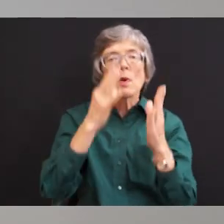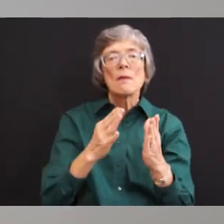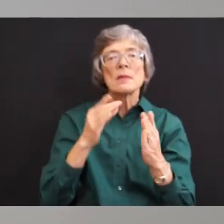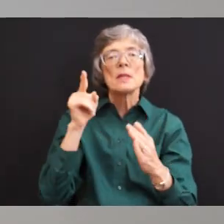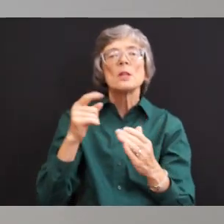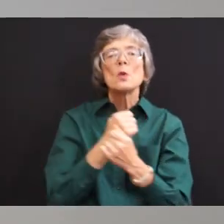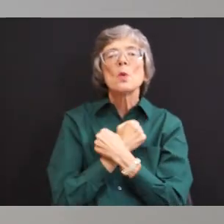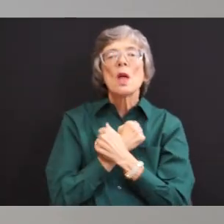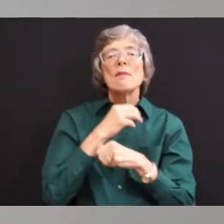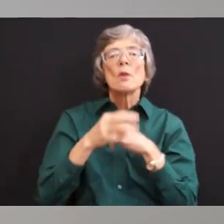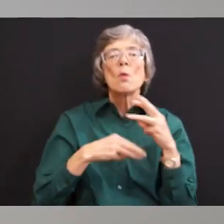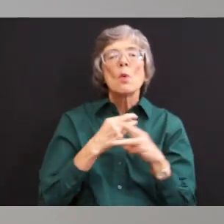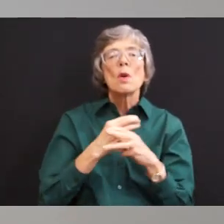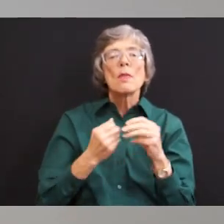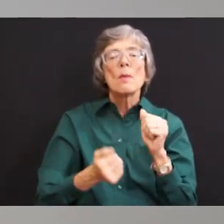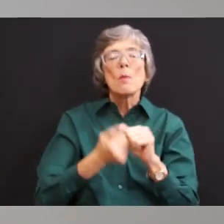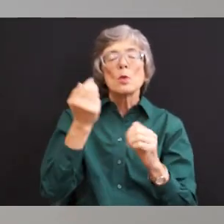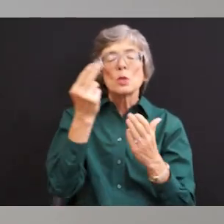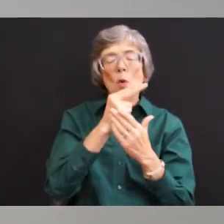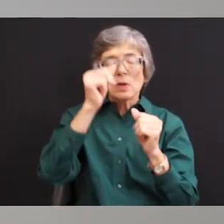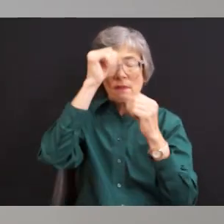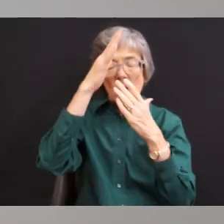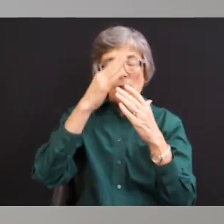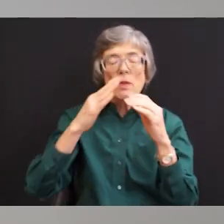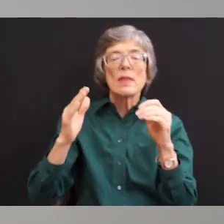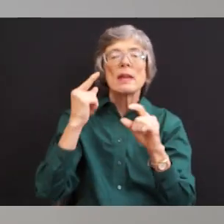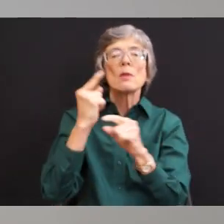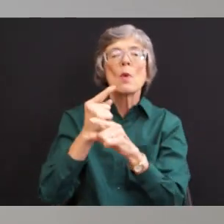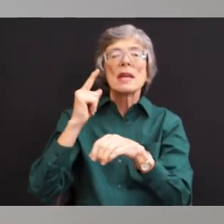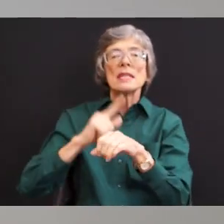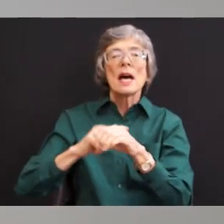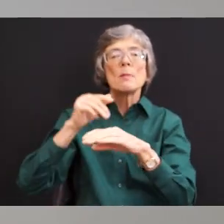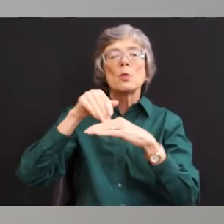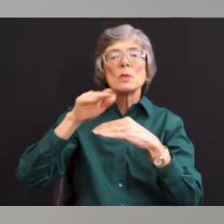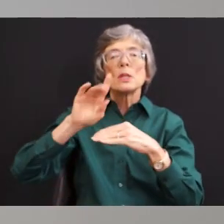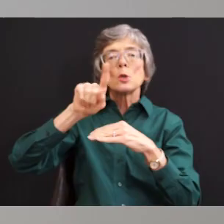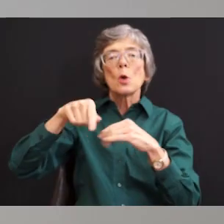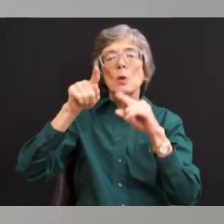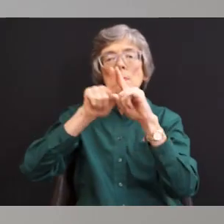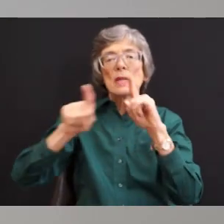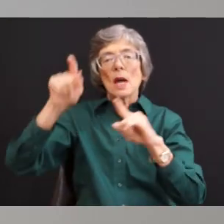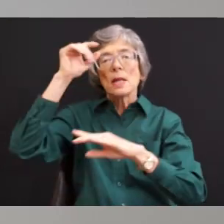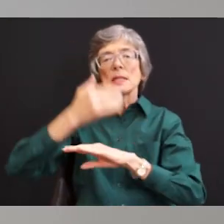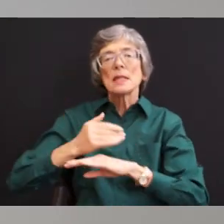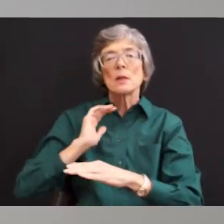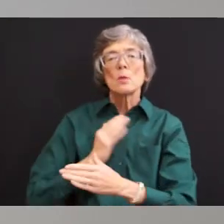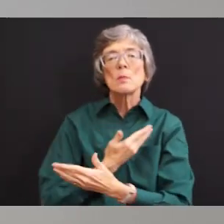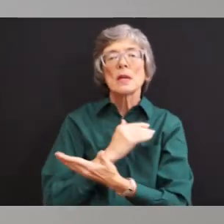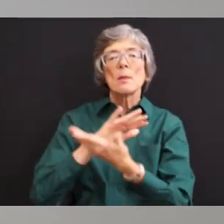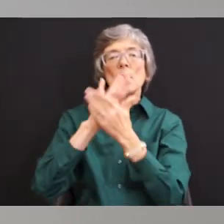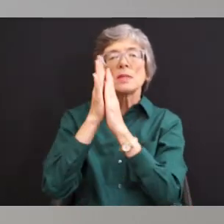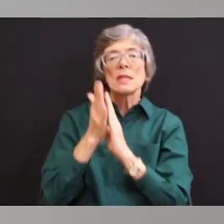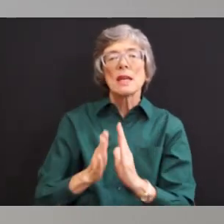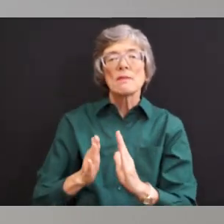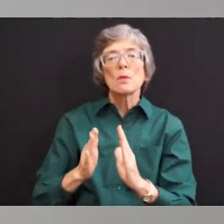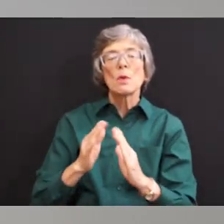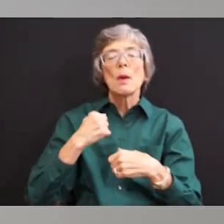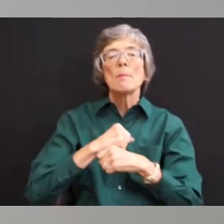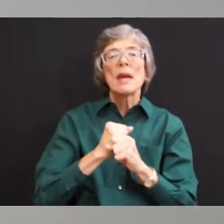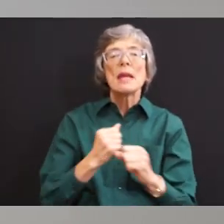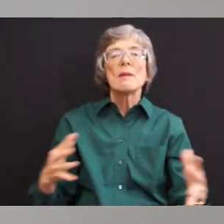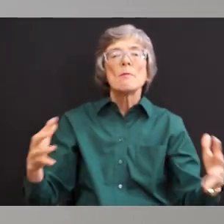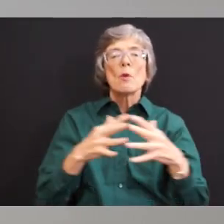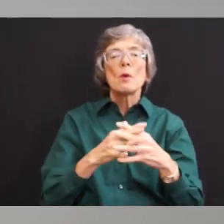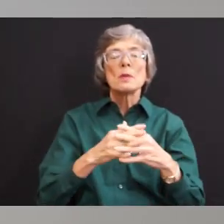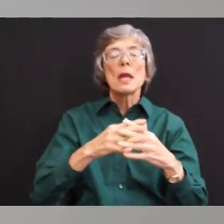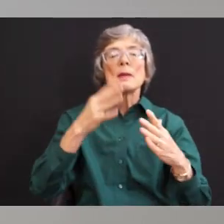most holy, that in the fullness of time you sent your only begotten Son to be our Savior. Made incarnate by the Holy Spirit and born of the